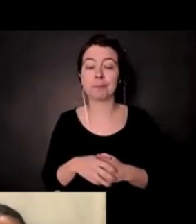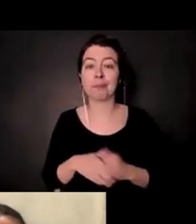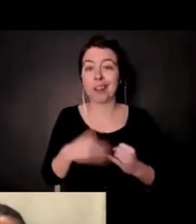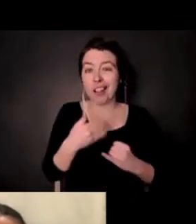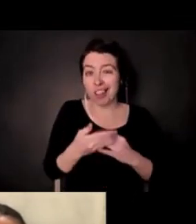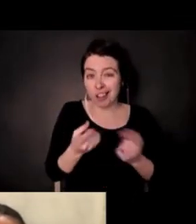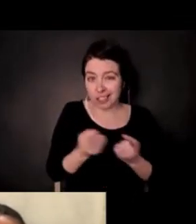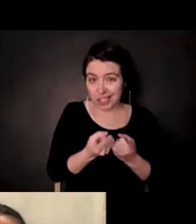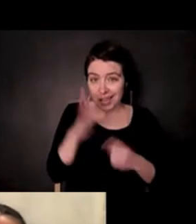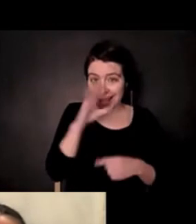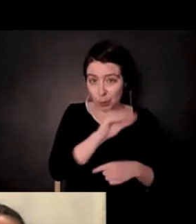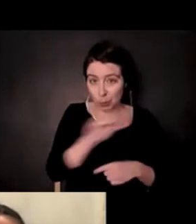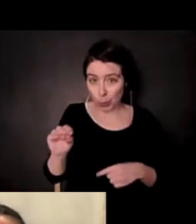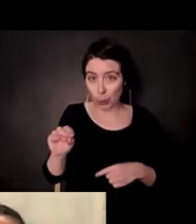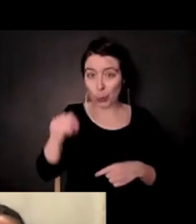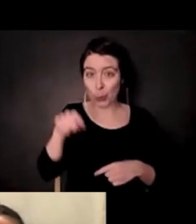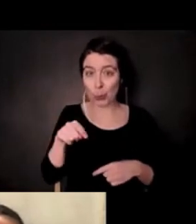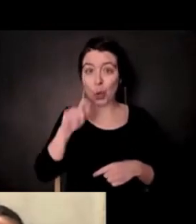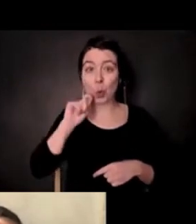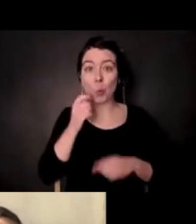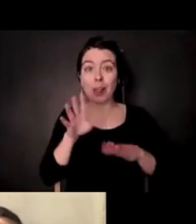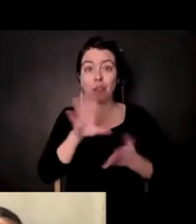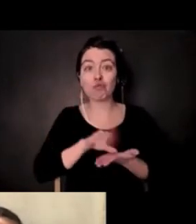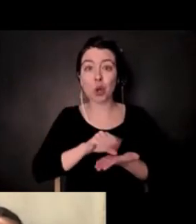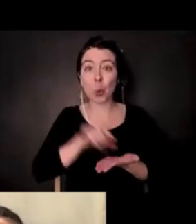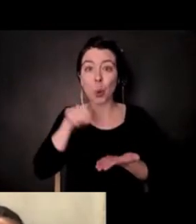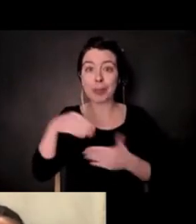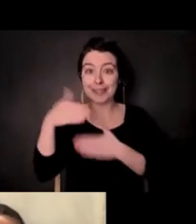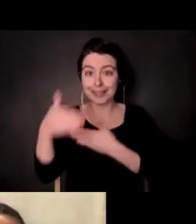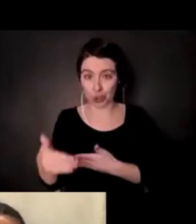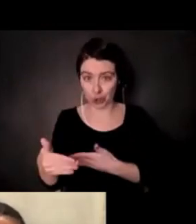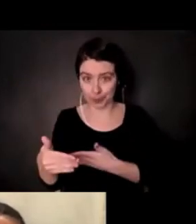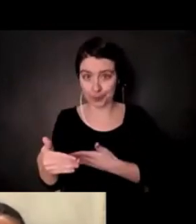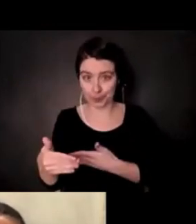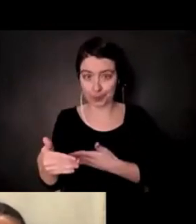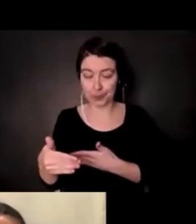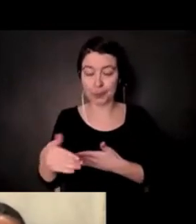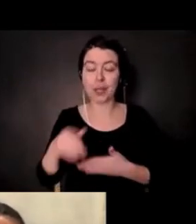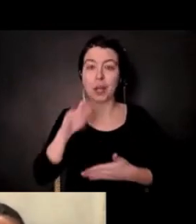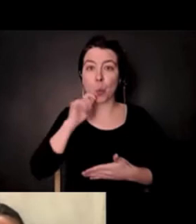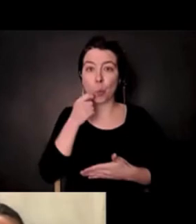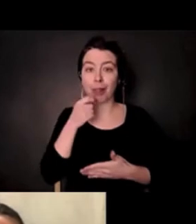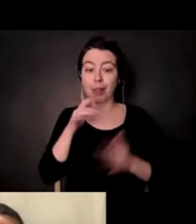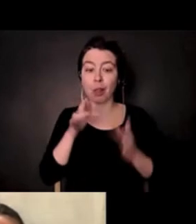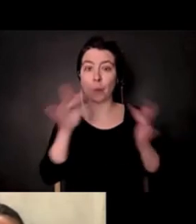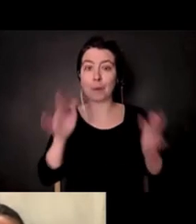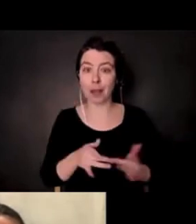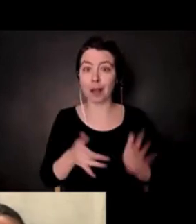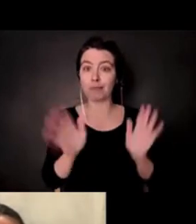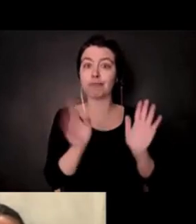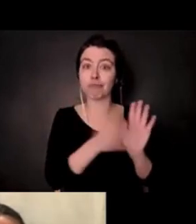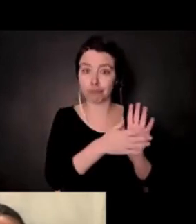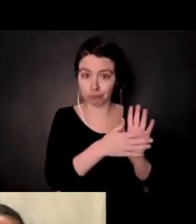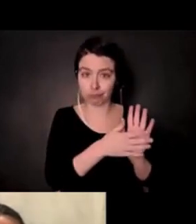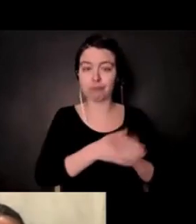coming days. If anybody has any concerns about that or any comments, feel free to get in touch with us at the end and we'll be able to share the email address. It's